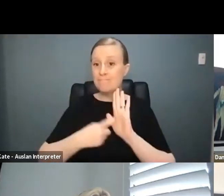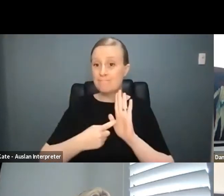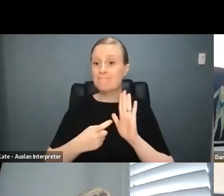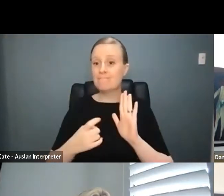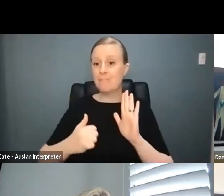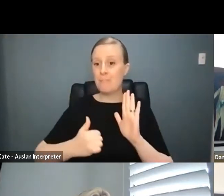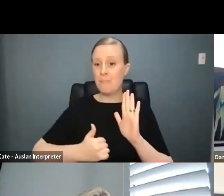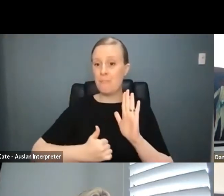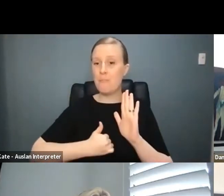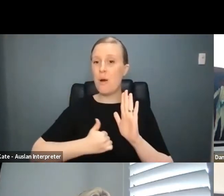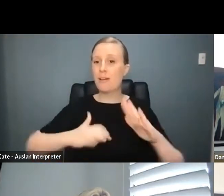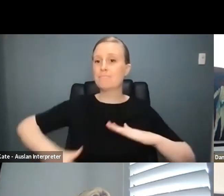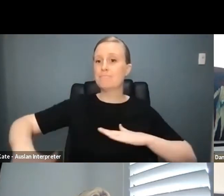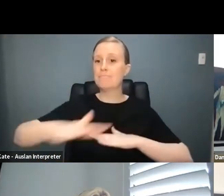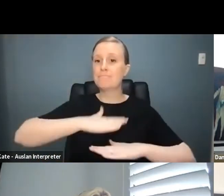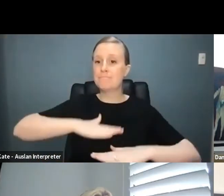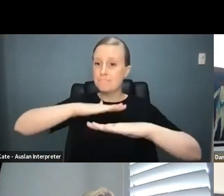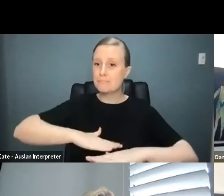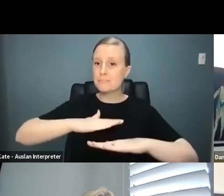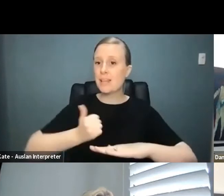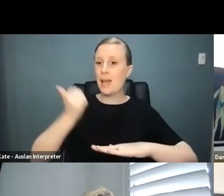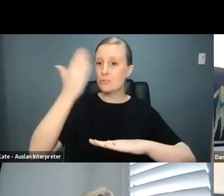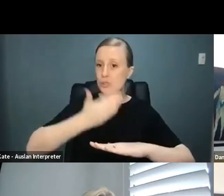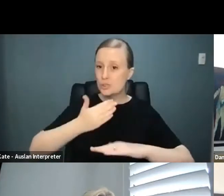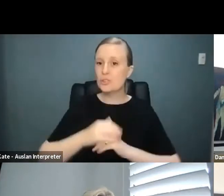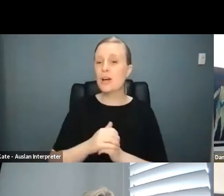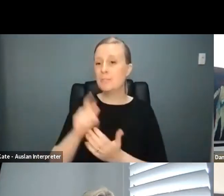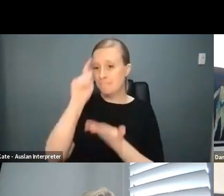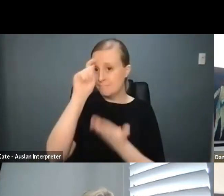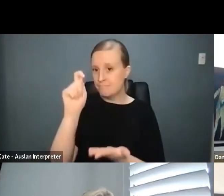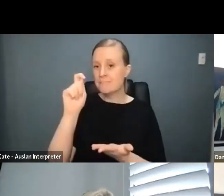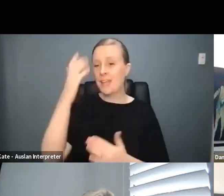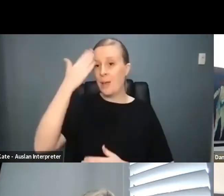the Ngunnawal people, and pay respect to elders past, present, and emerging.